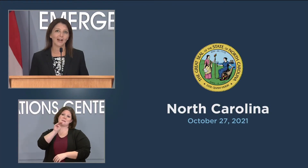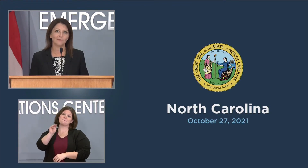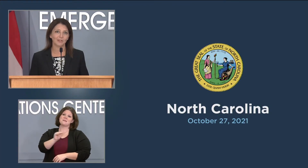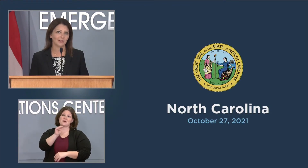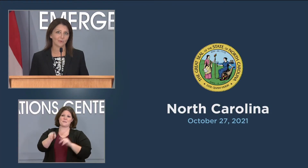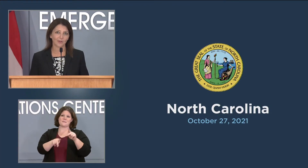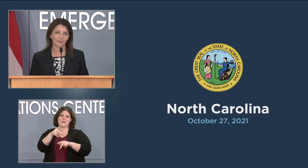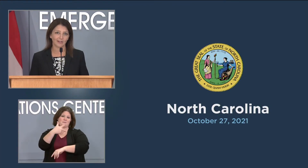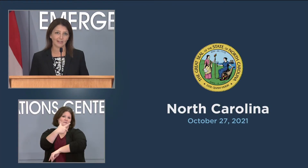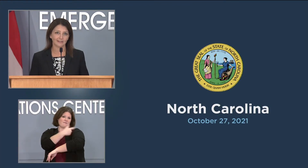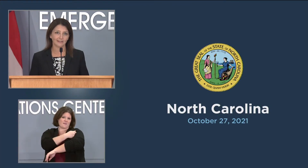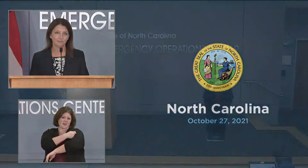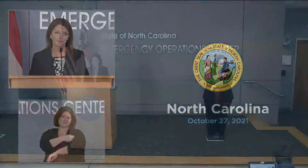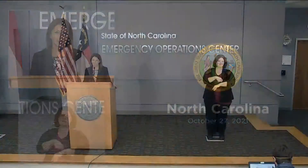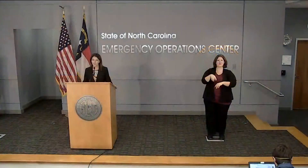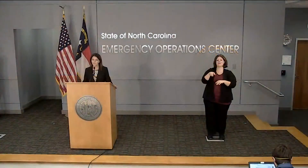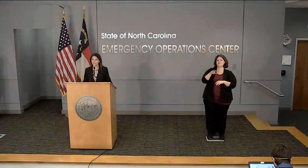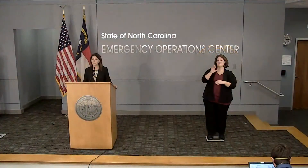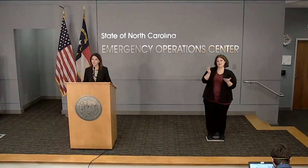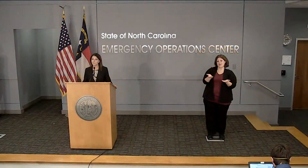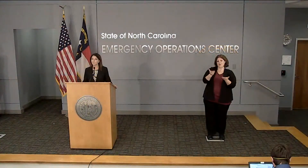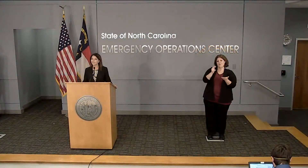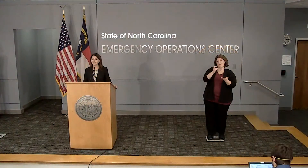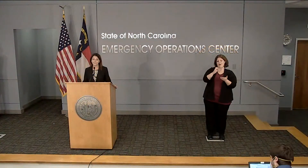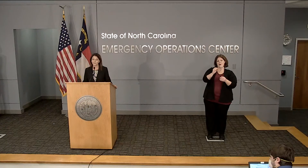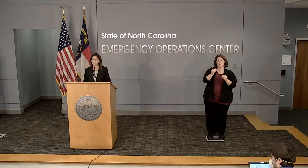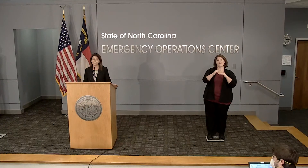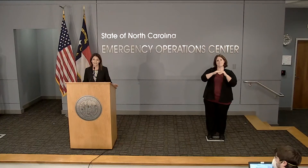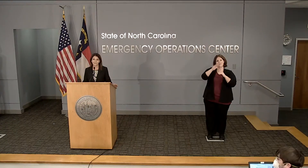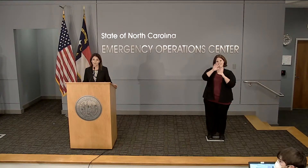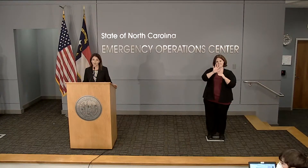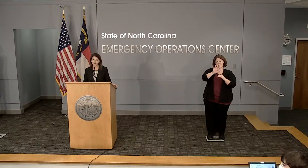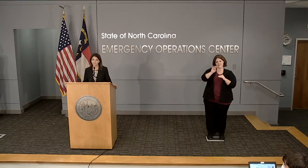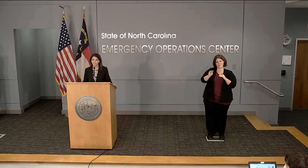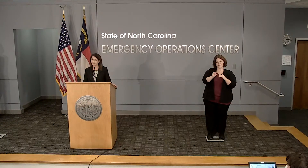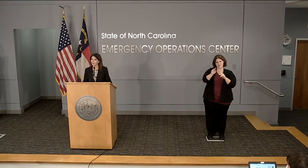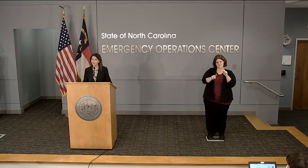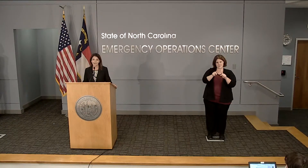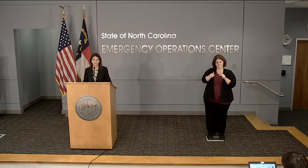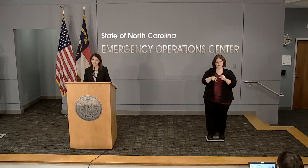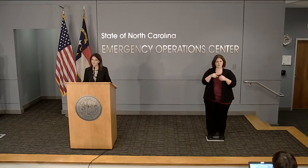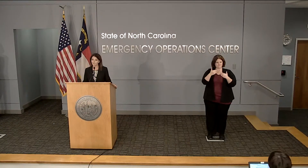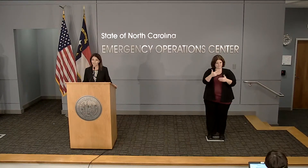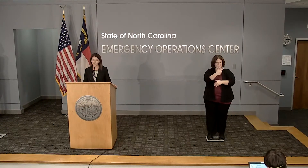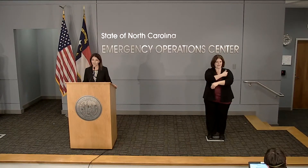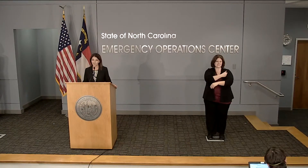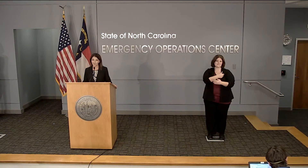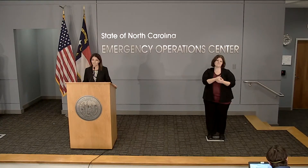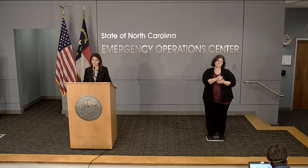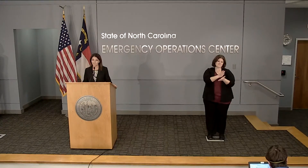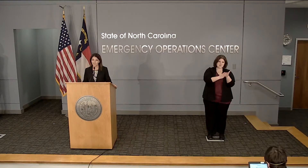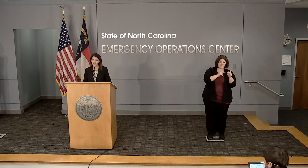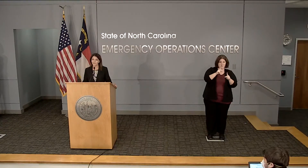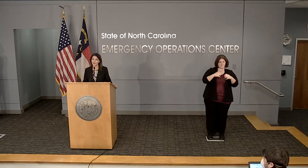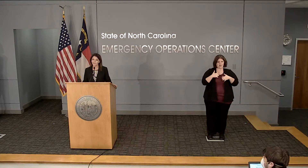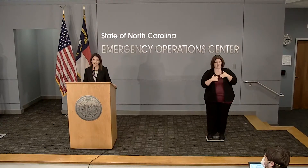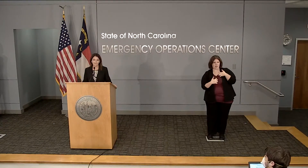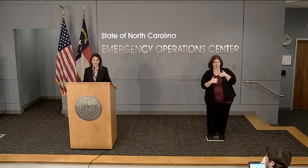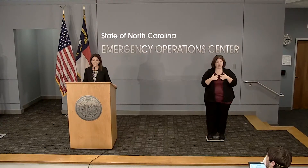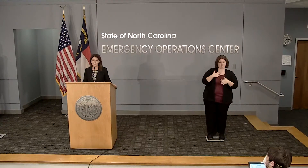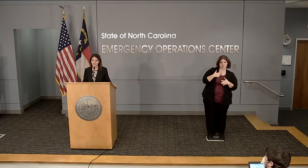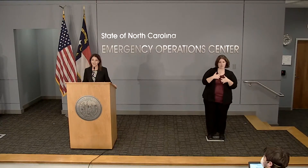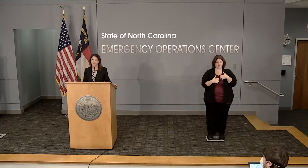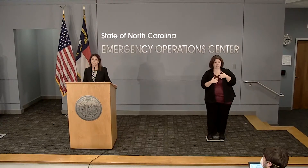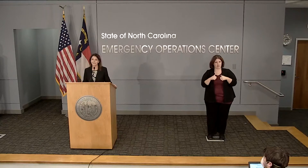than 5 million North Carolinians. For some people, the decision has been hard. There's a lot of misinformation out there. If you haven't